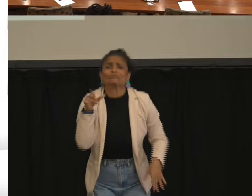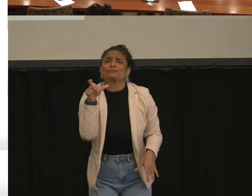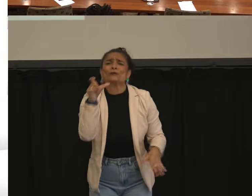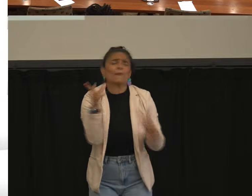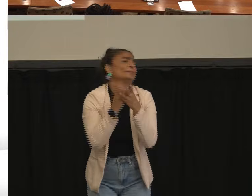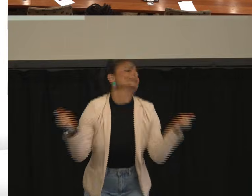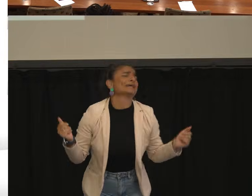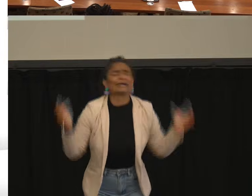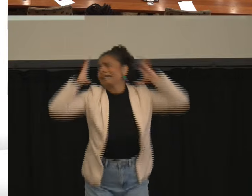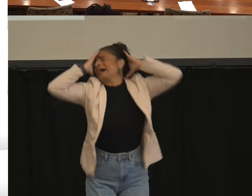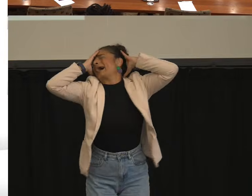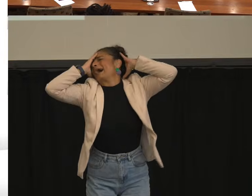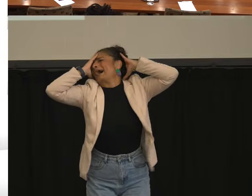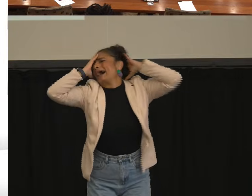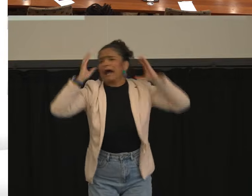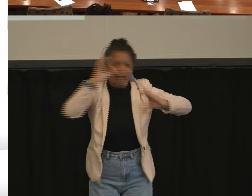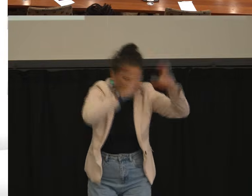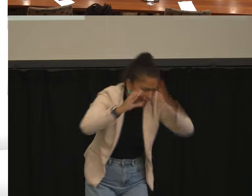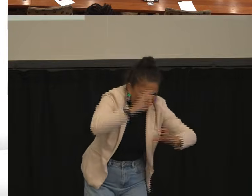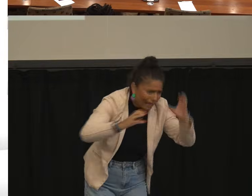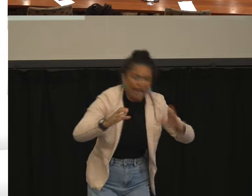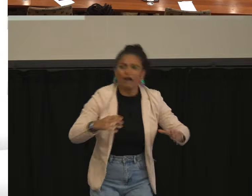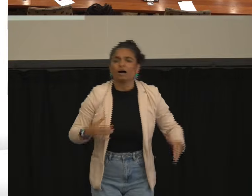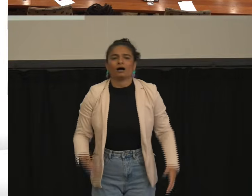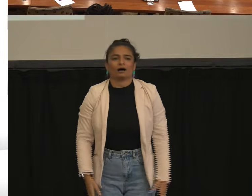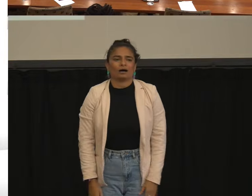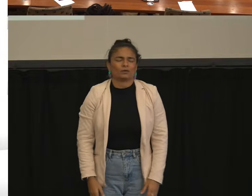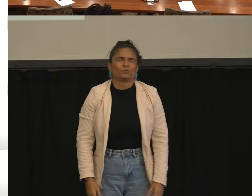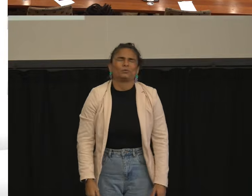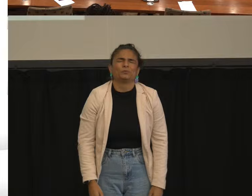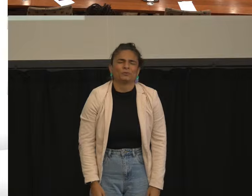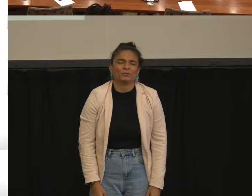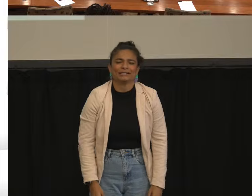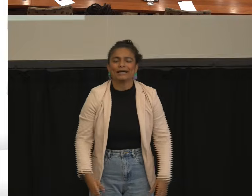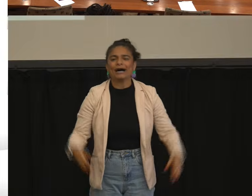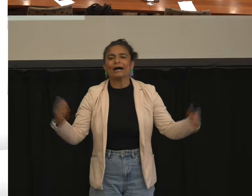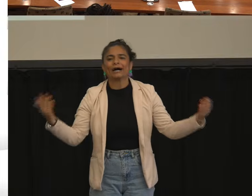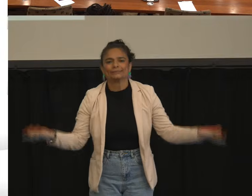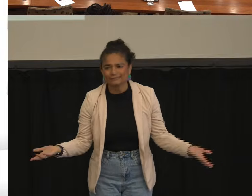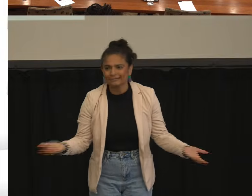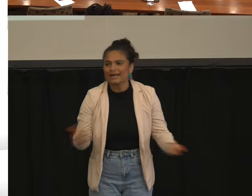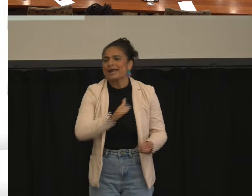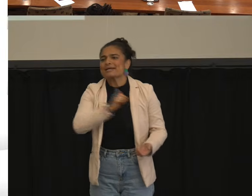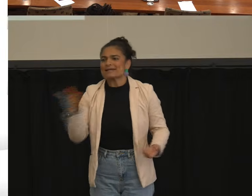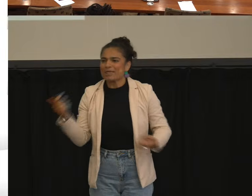the format, or they can't find the videos are missing, we have to search for it.